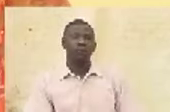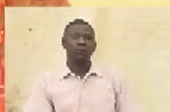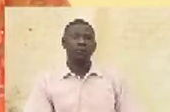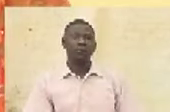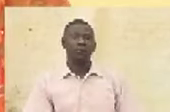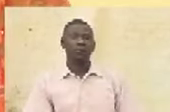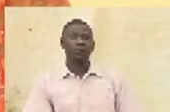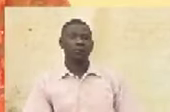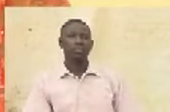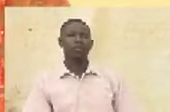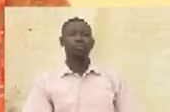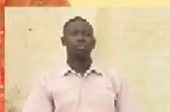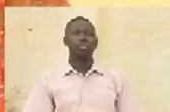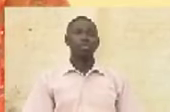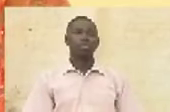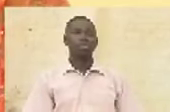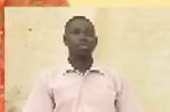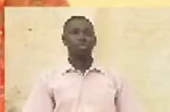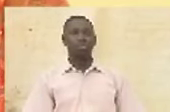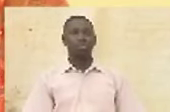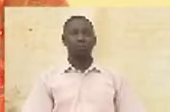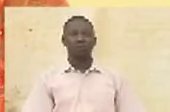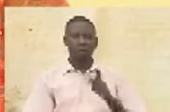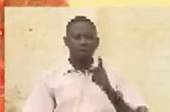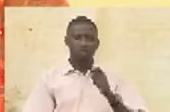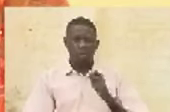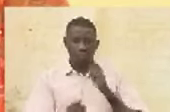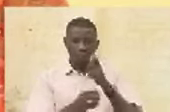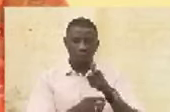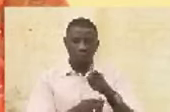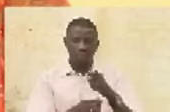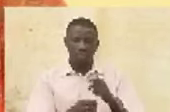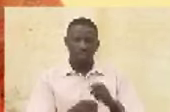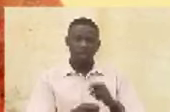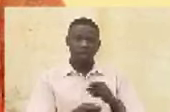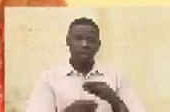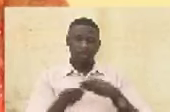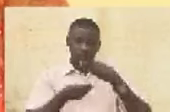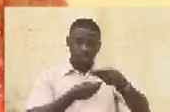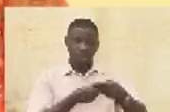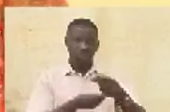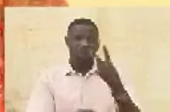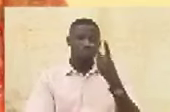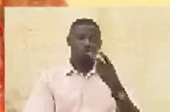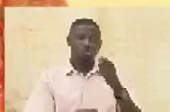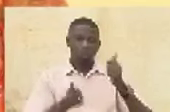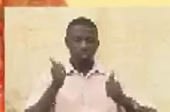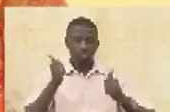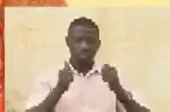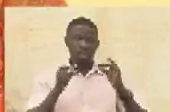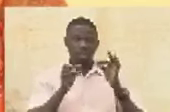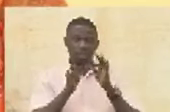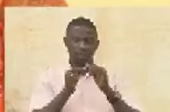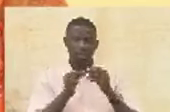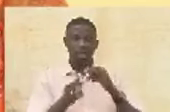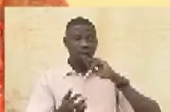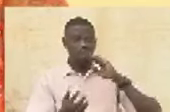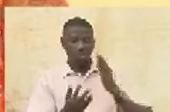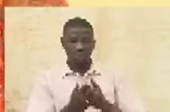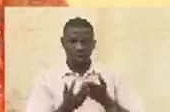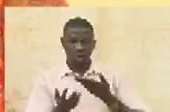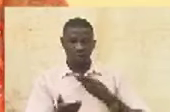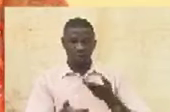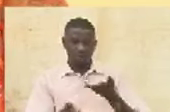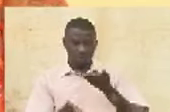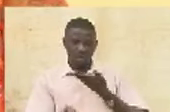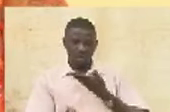the two bags of rice as promised. Ye alha yal promise nyamelno yal lahi di melno fo e wokela bam mani